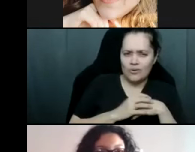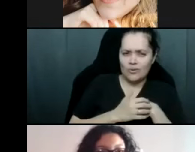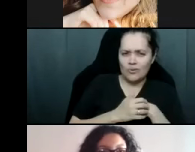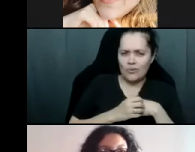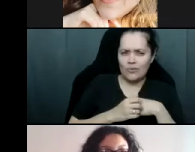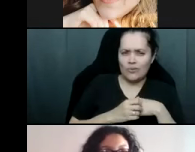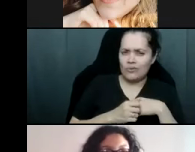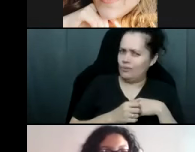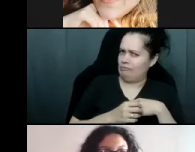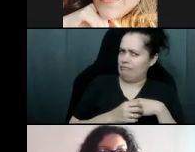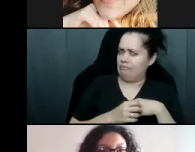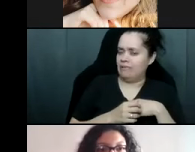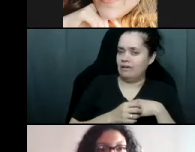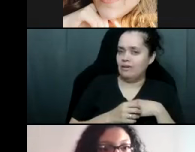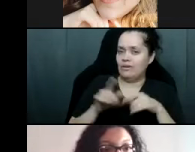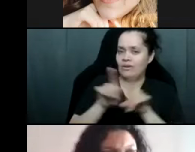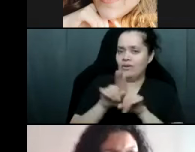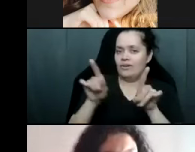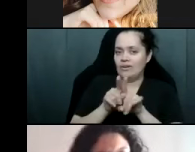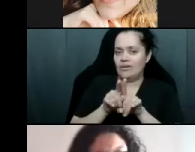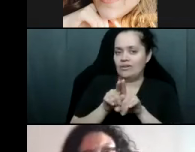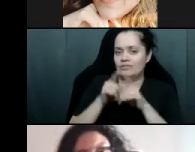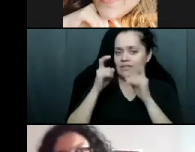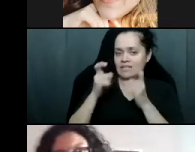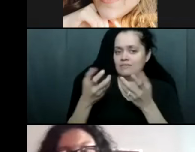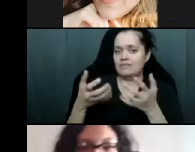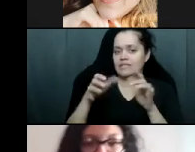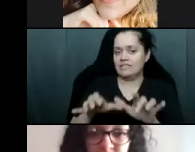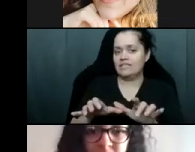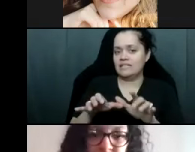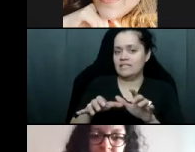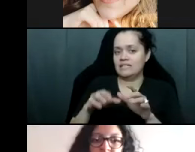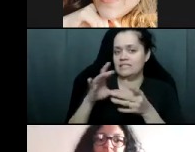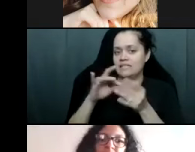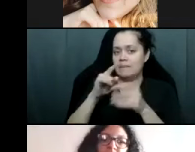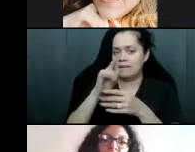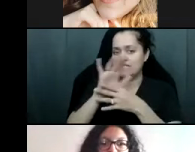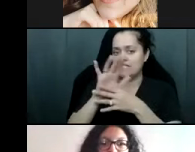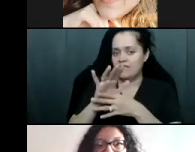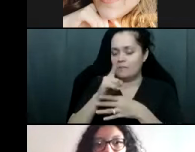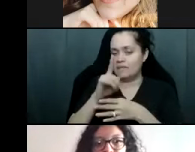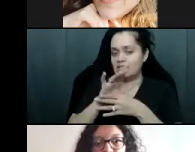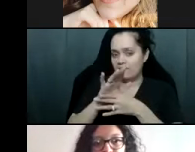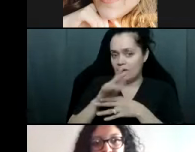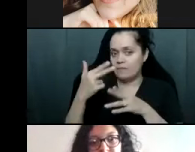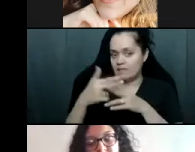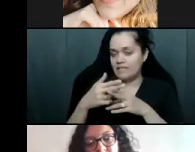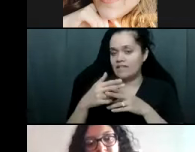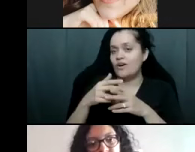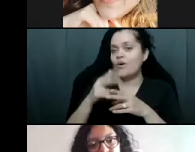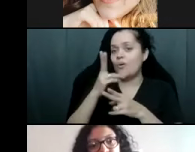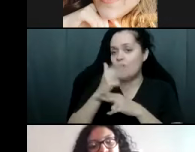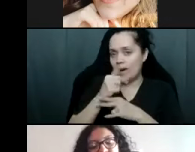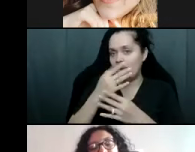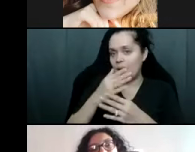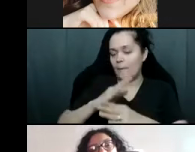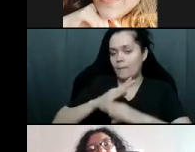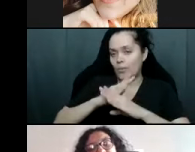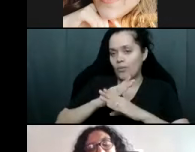Well, it also gives me a chance to mention this film, because the name of the film is Rabbit Proof Fence.